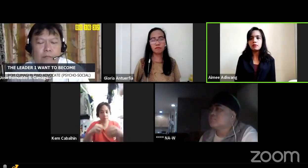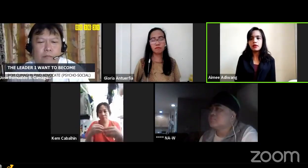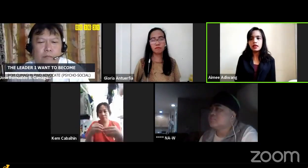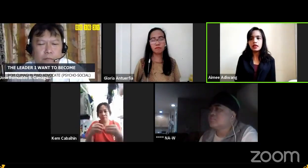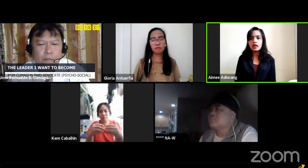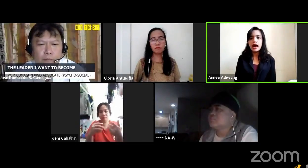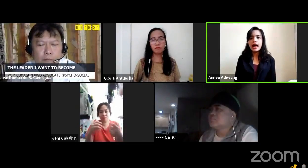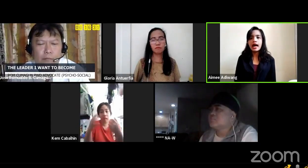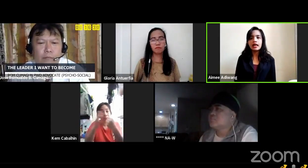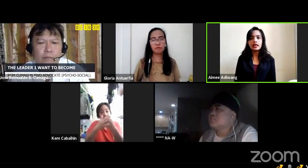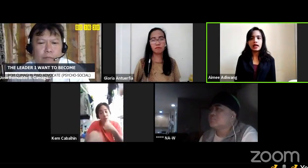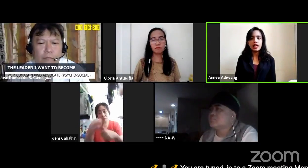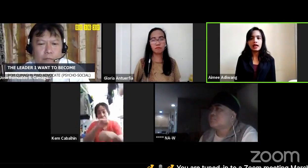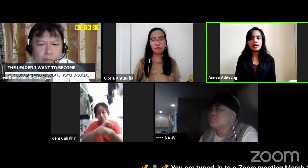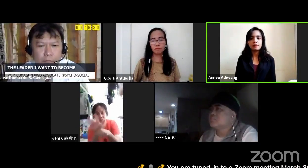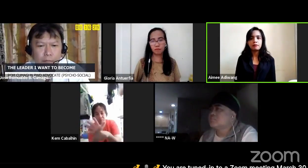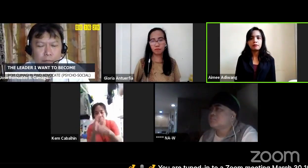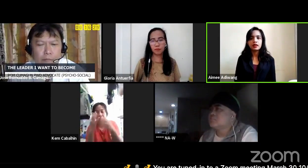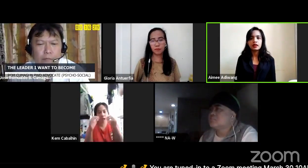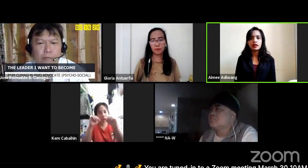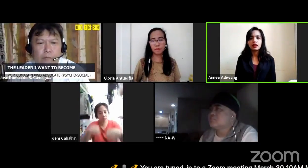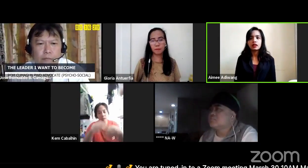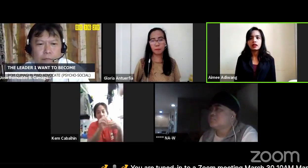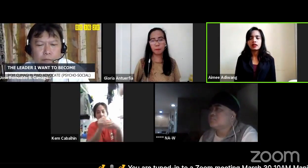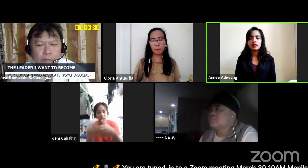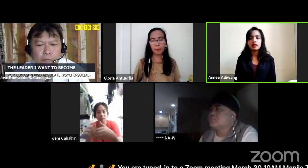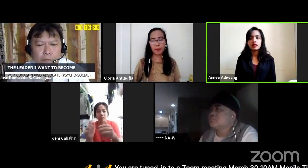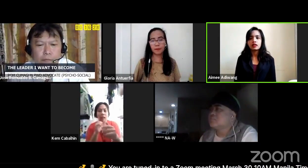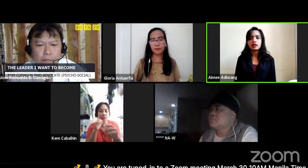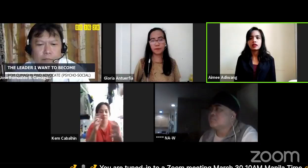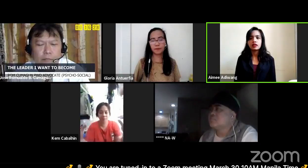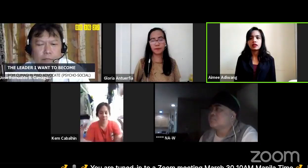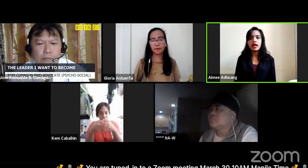and maybe I